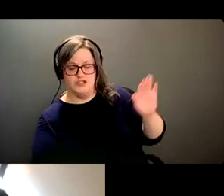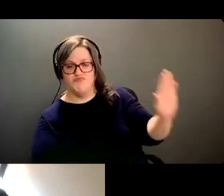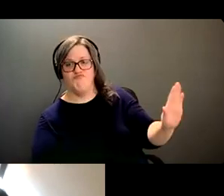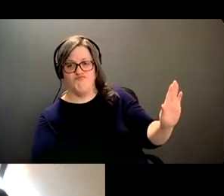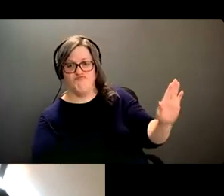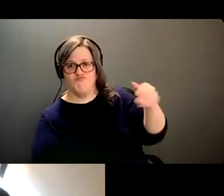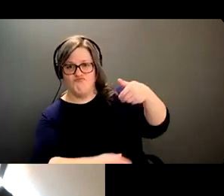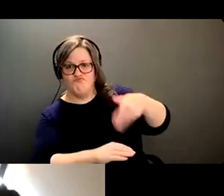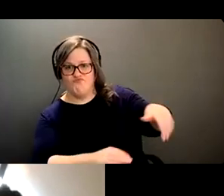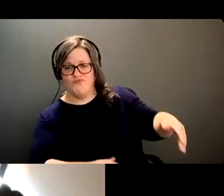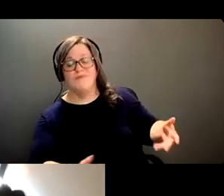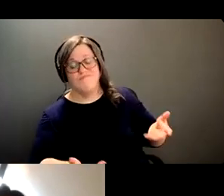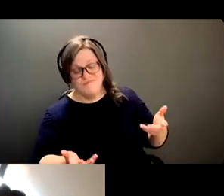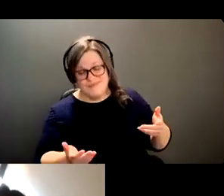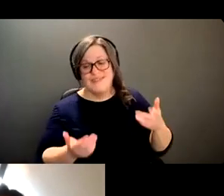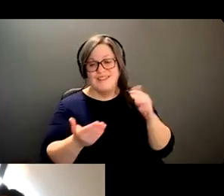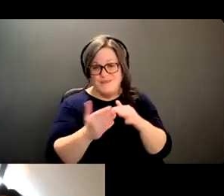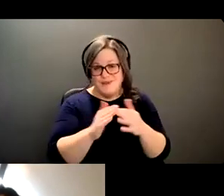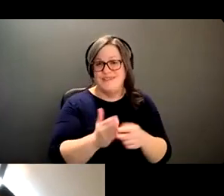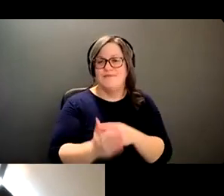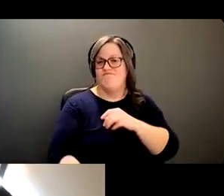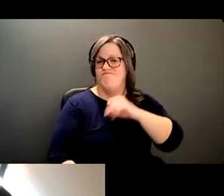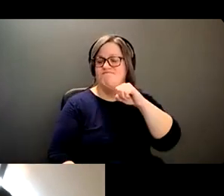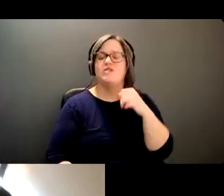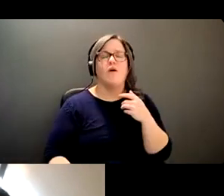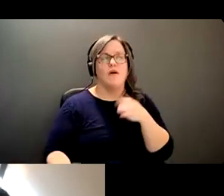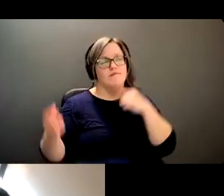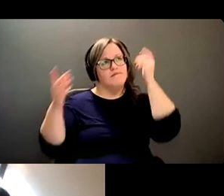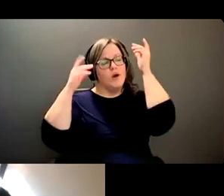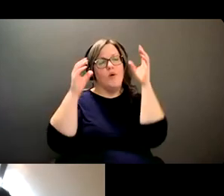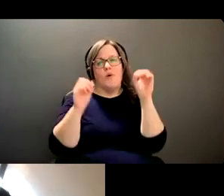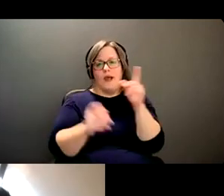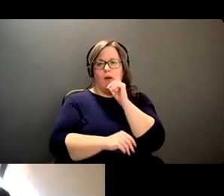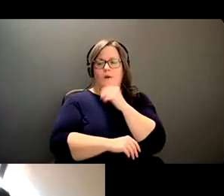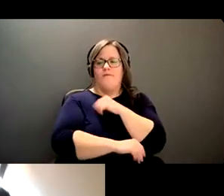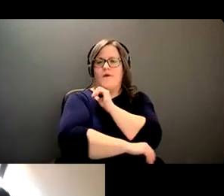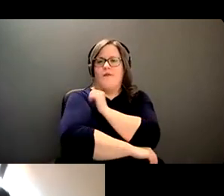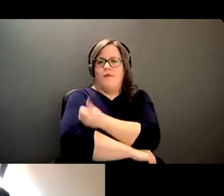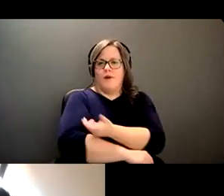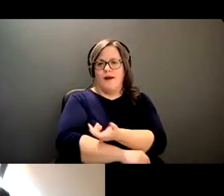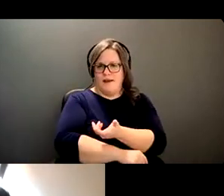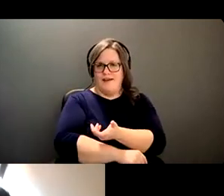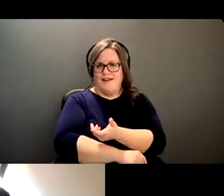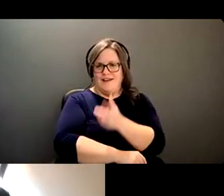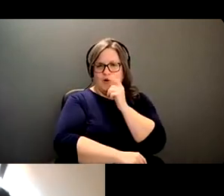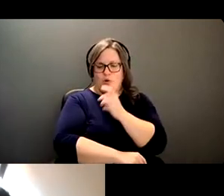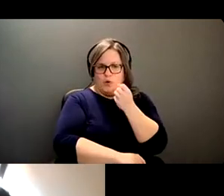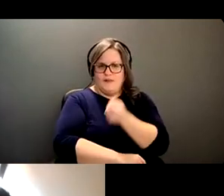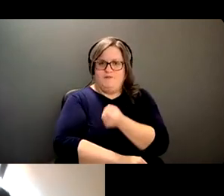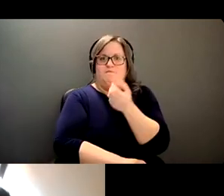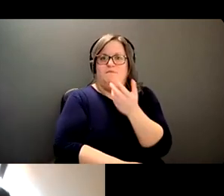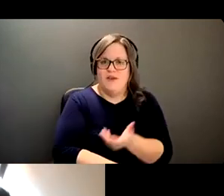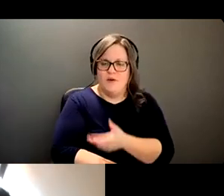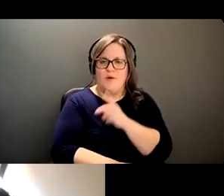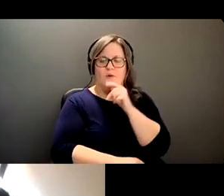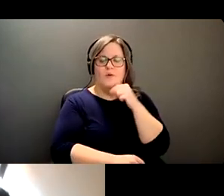me personally, is just thinking about, well, yeah, who has kind of this authority and opportunity to speak, and who do we hear the loudest as well,